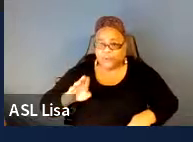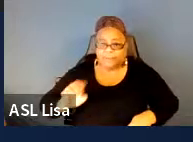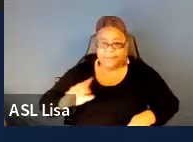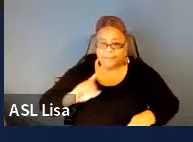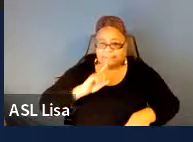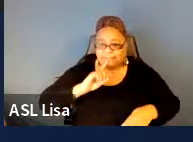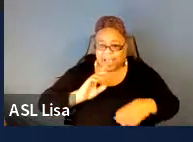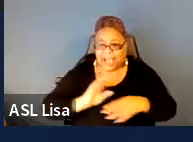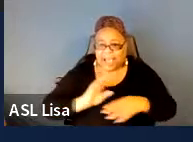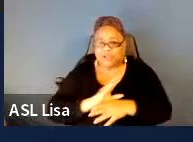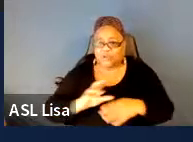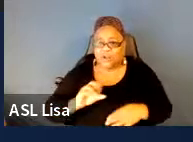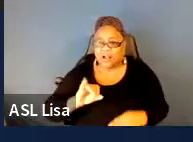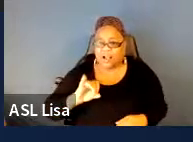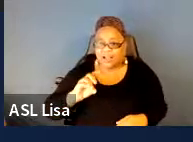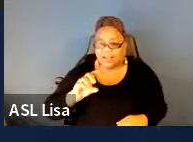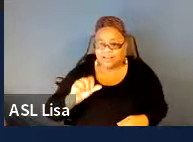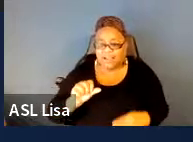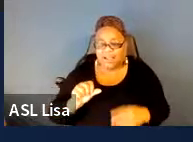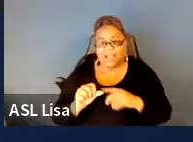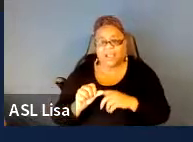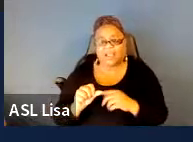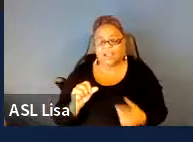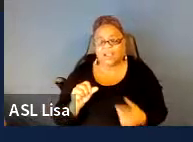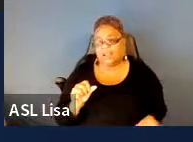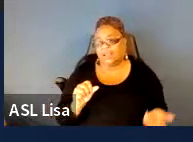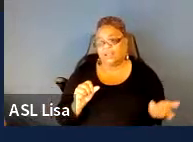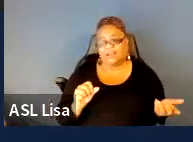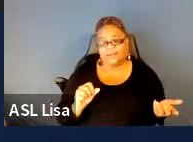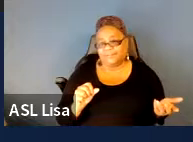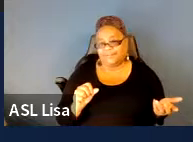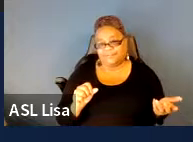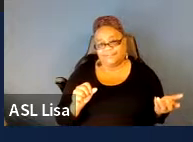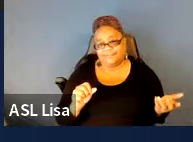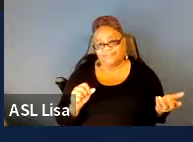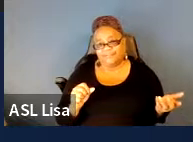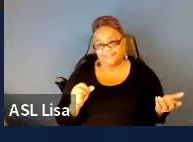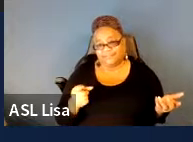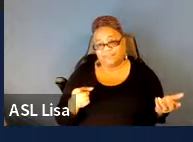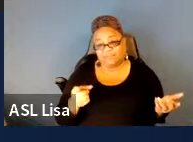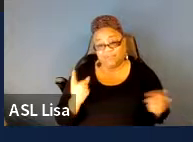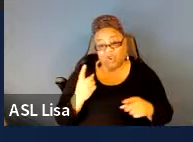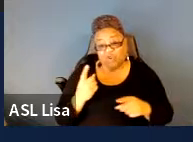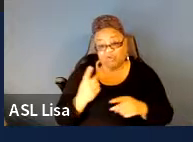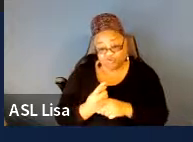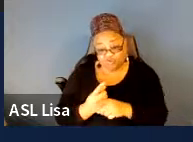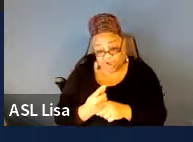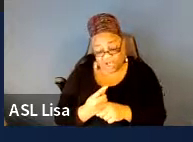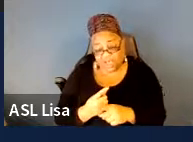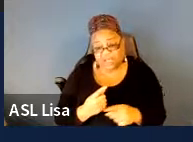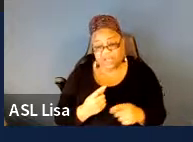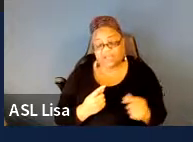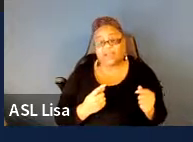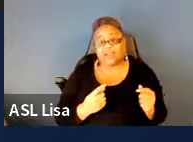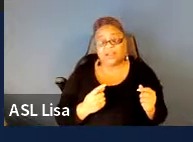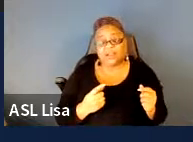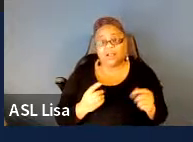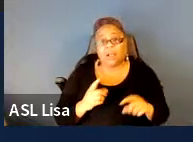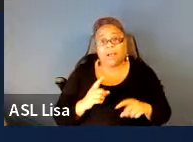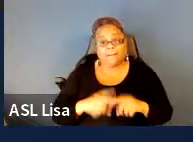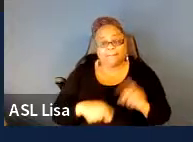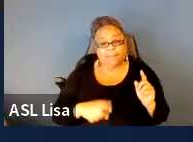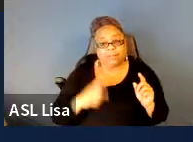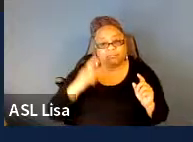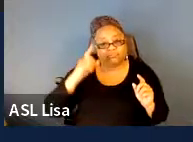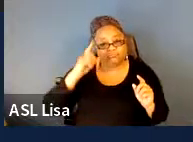actual ISA, the actual International Symbol of Accessibility, they're right, and it's going to be on you to prove it